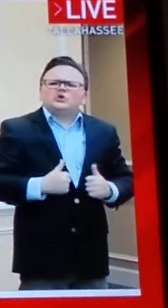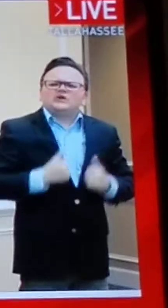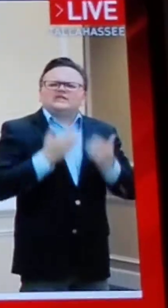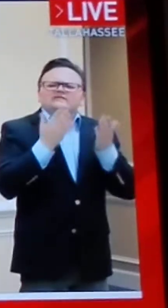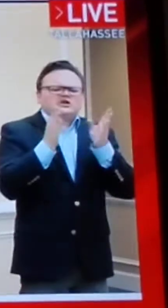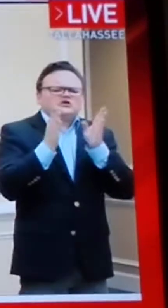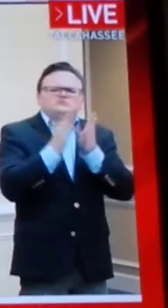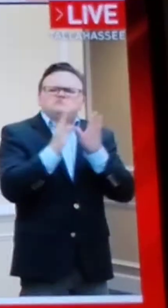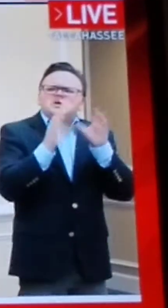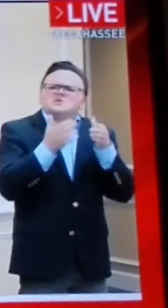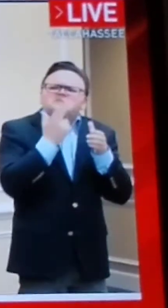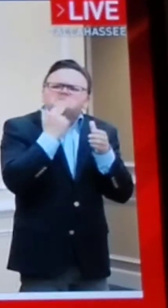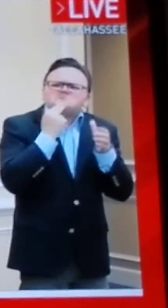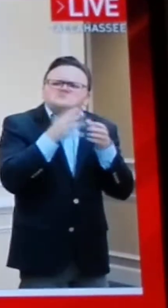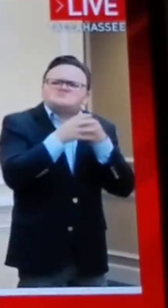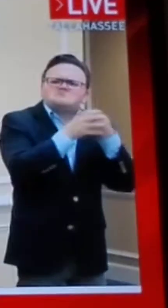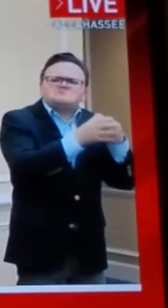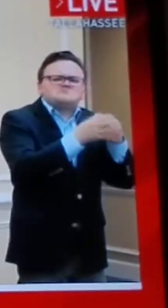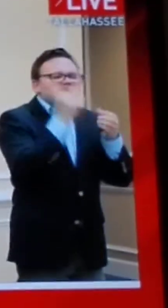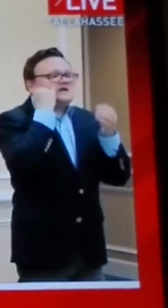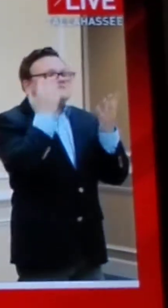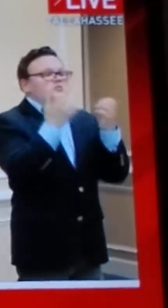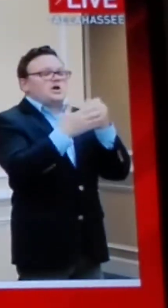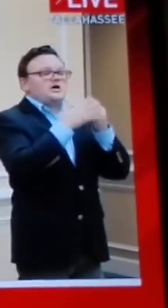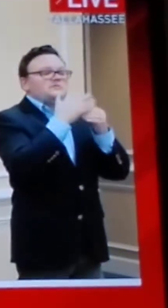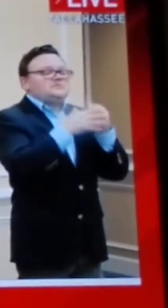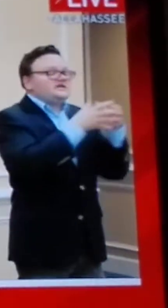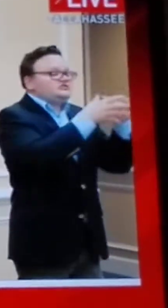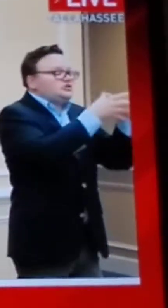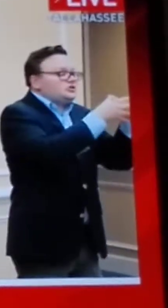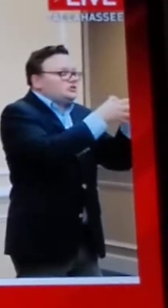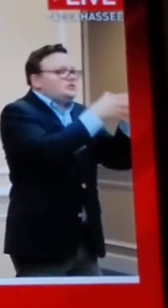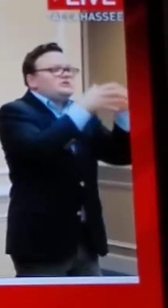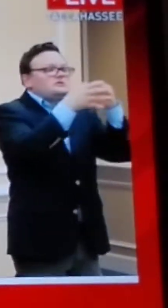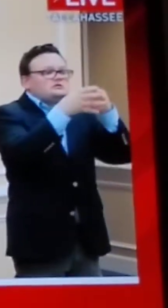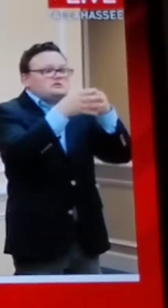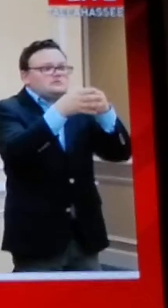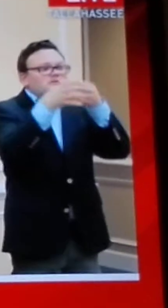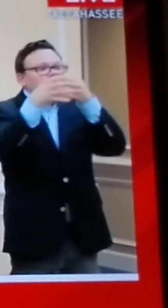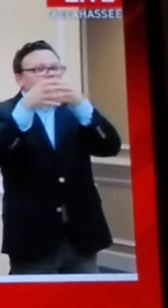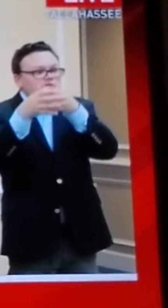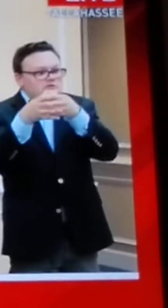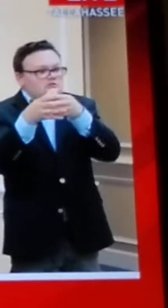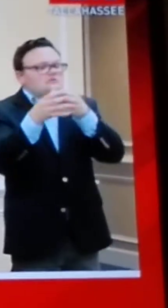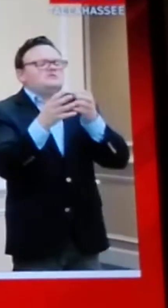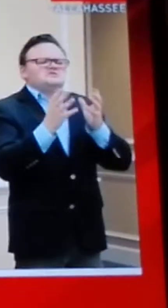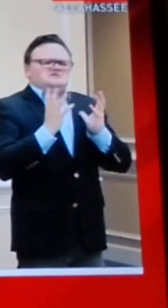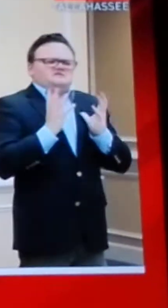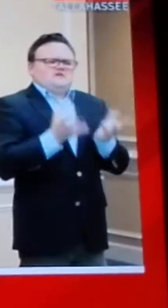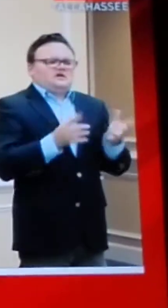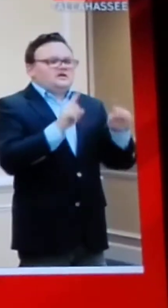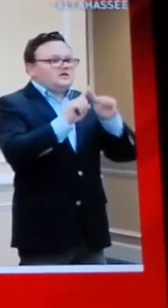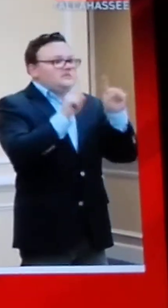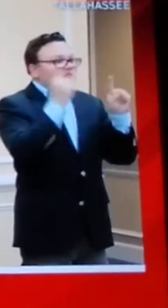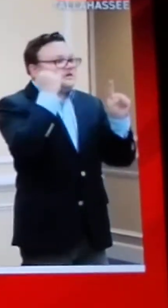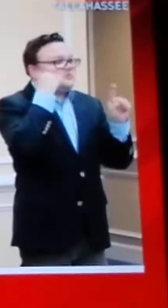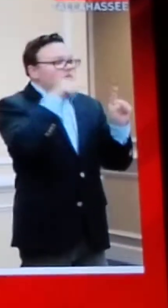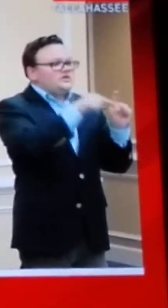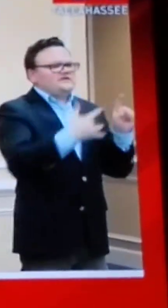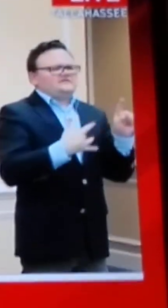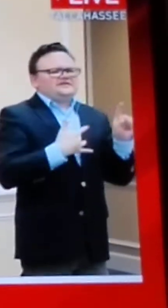done properly spaced and they want to continue to do that, you know, we want them to have the freedom to do, but also have the freedom to do more if they see fit.